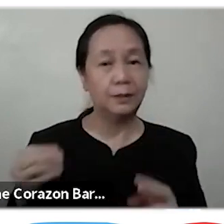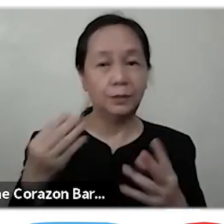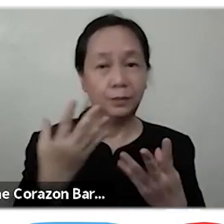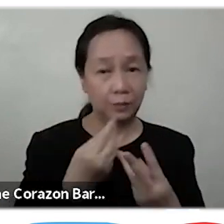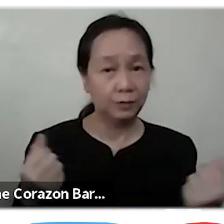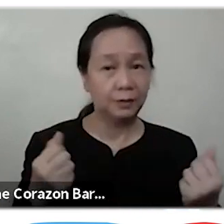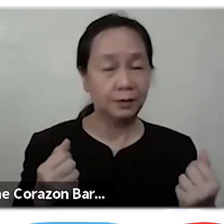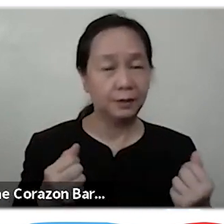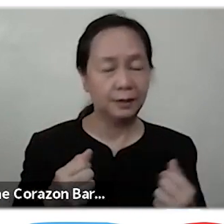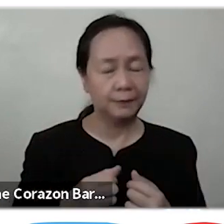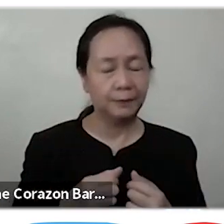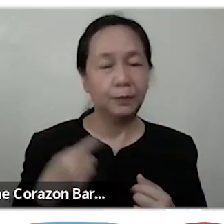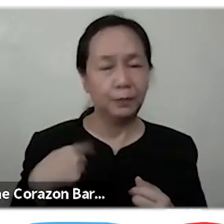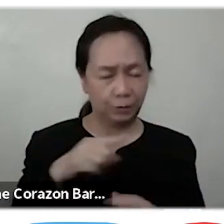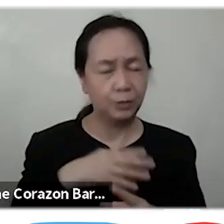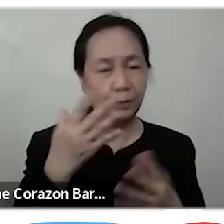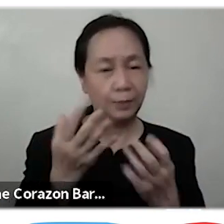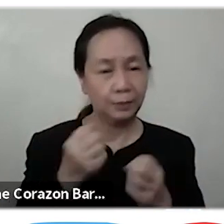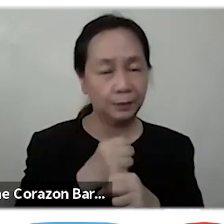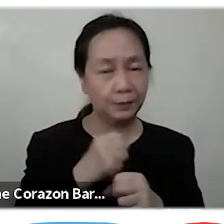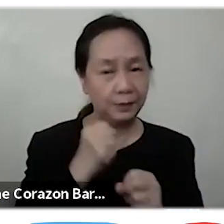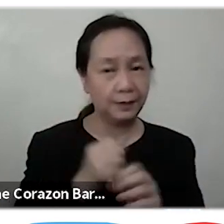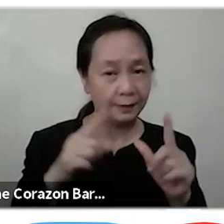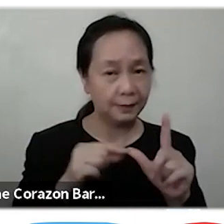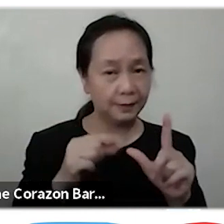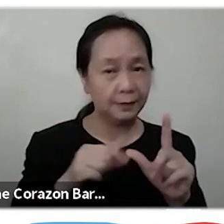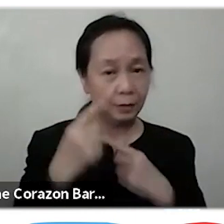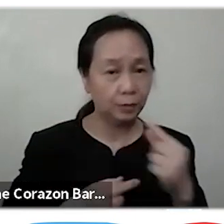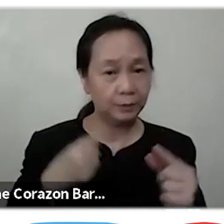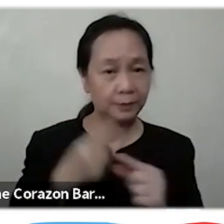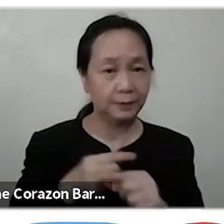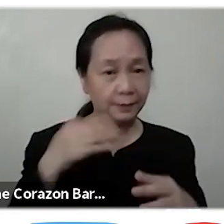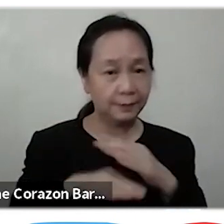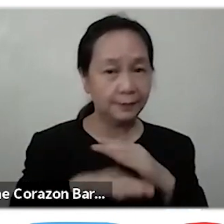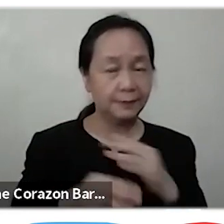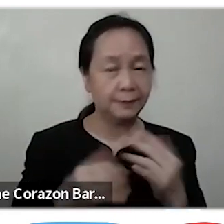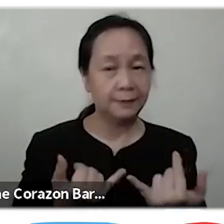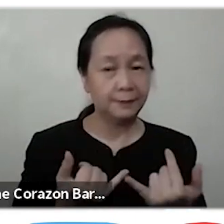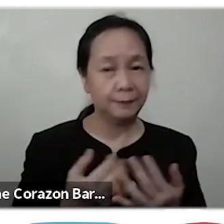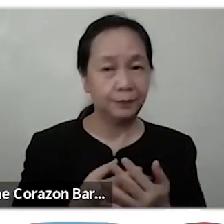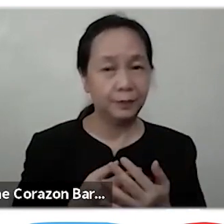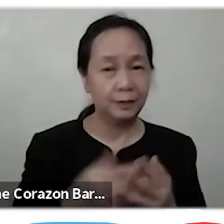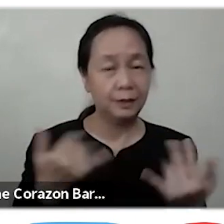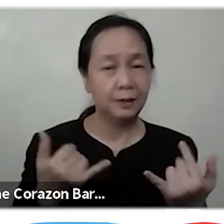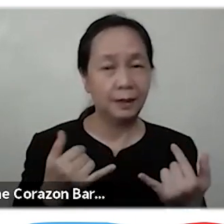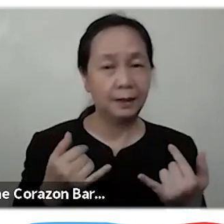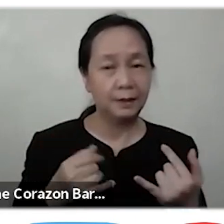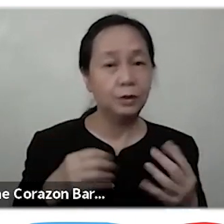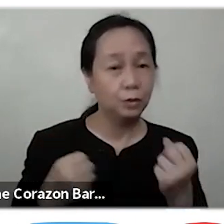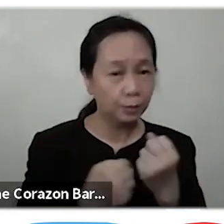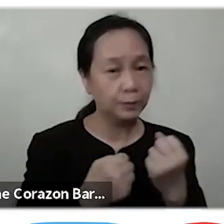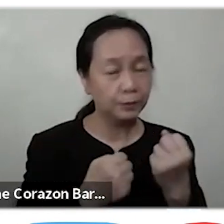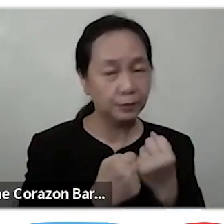to make a link between local and global actions. The toolkit is a way to localize COVID-19 and to support